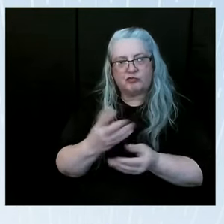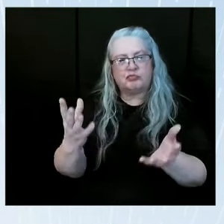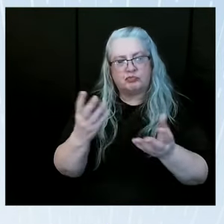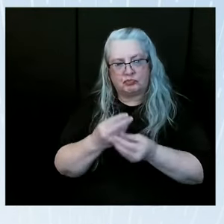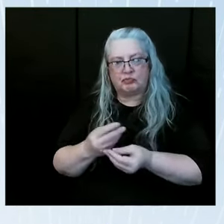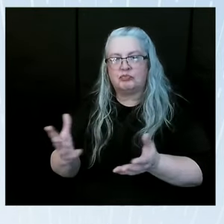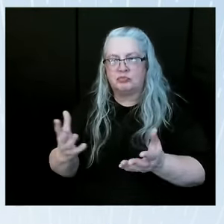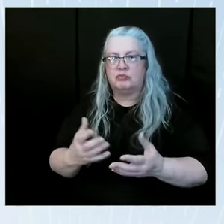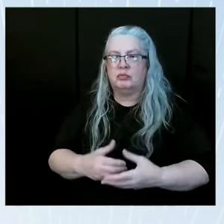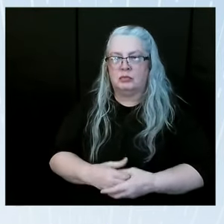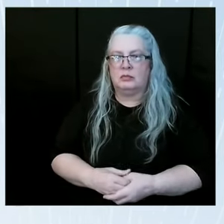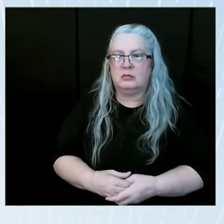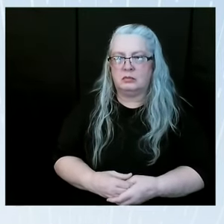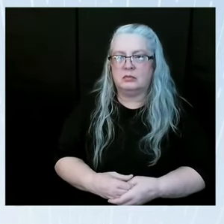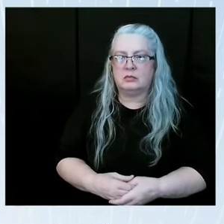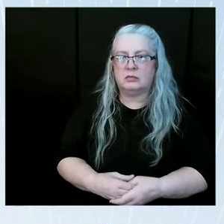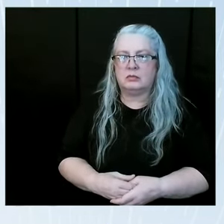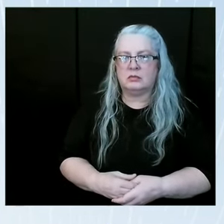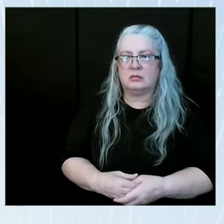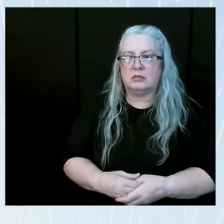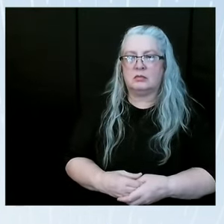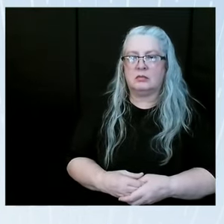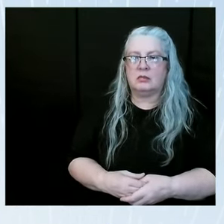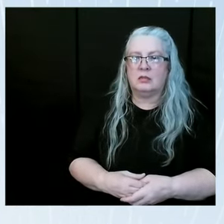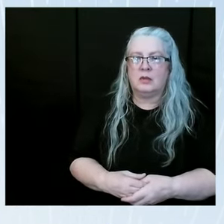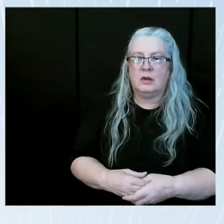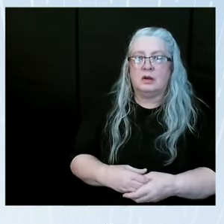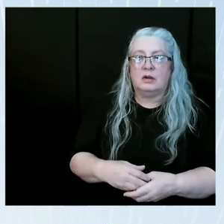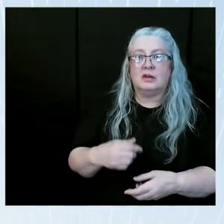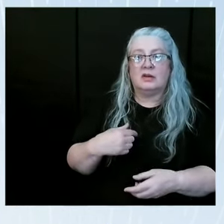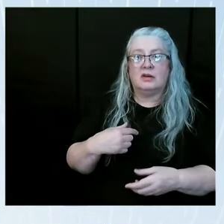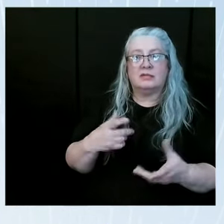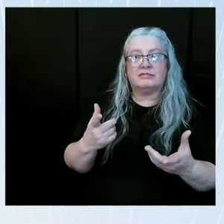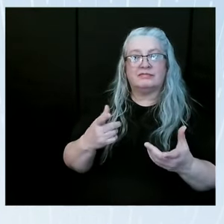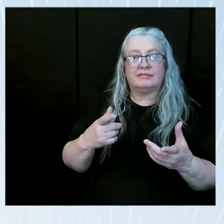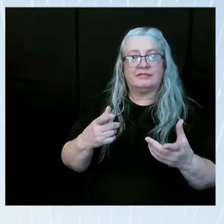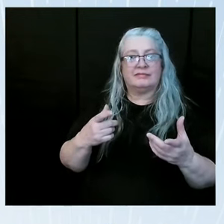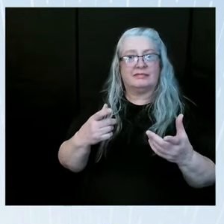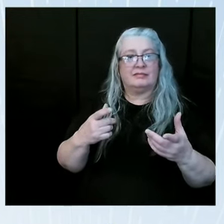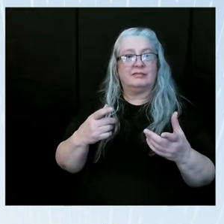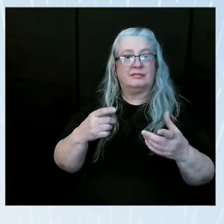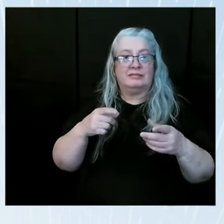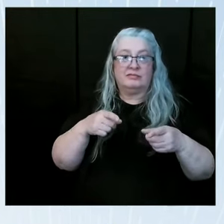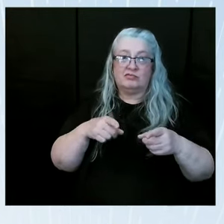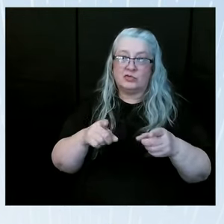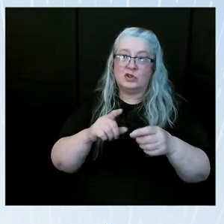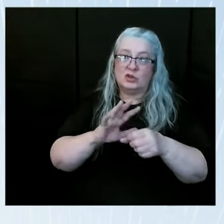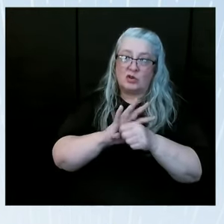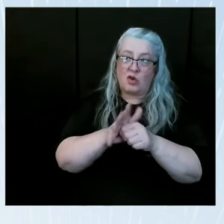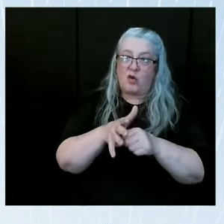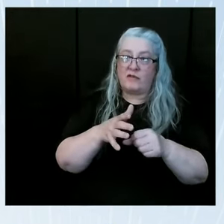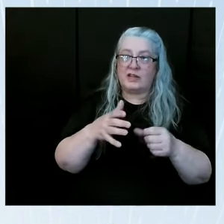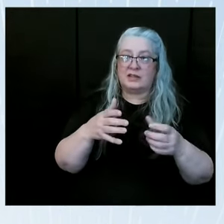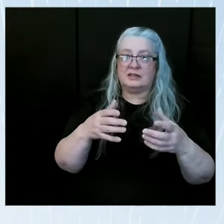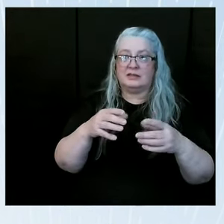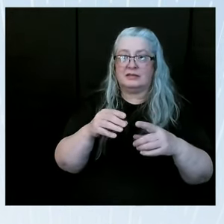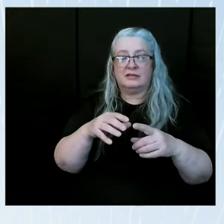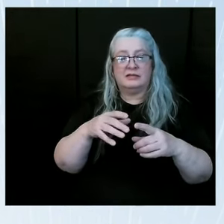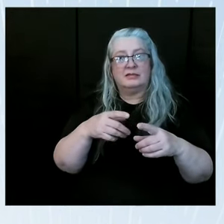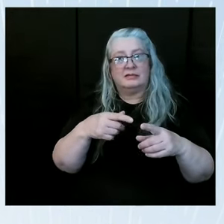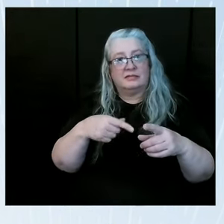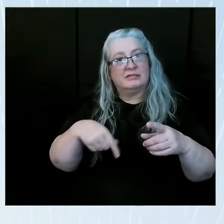being forced to do work with very little pay in most cases. The working group is comprised of federal